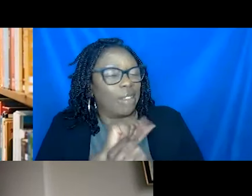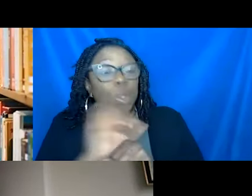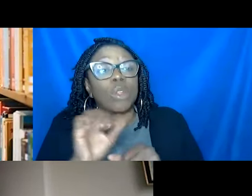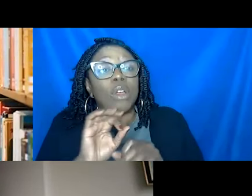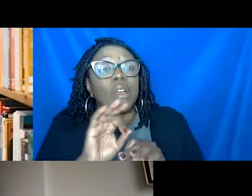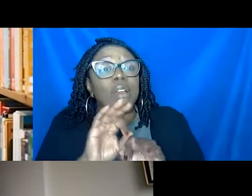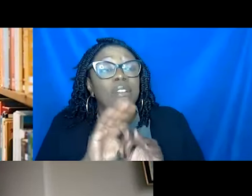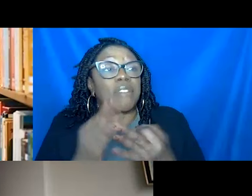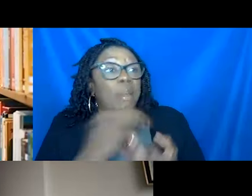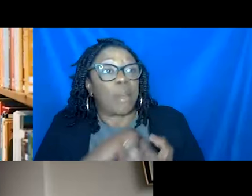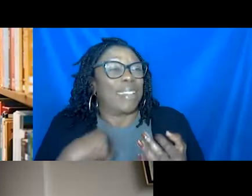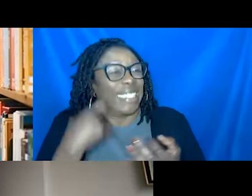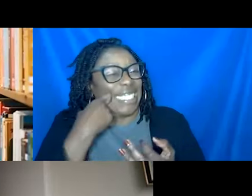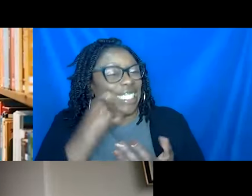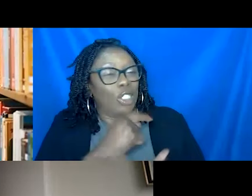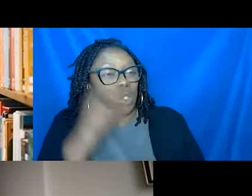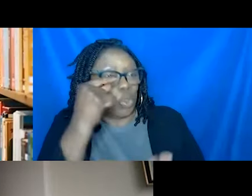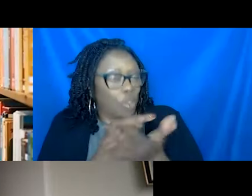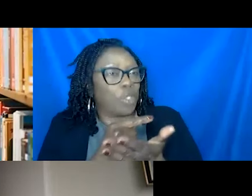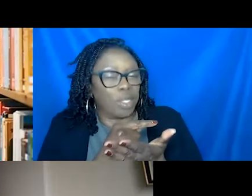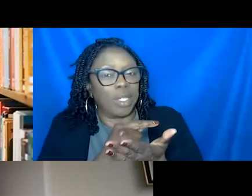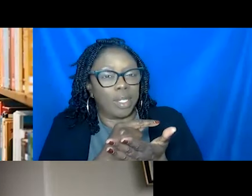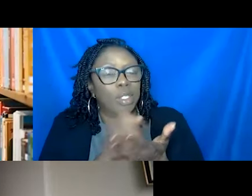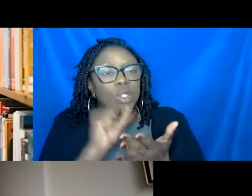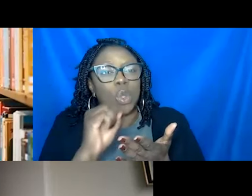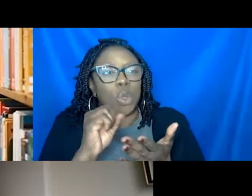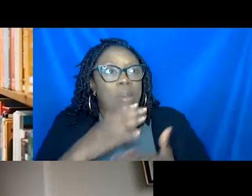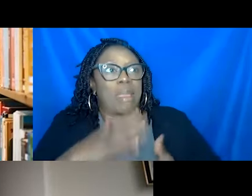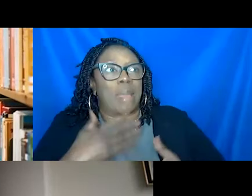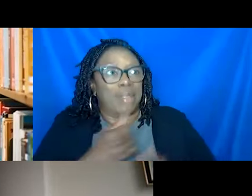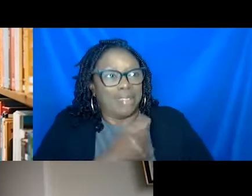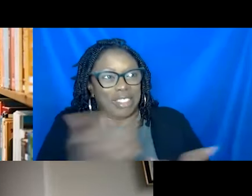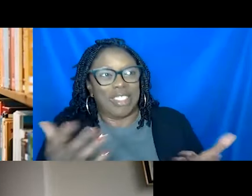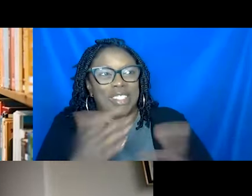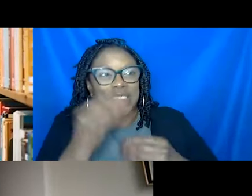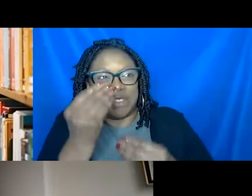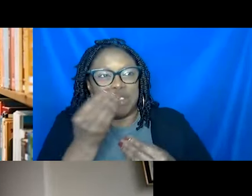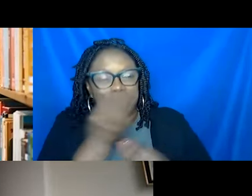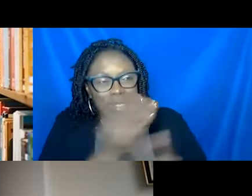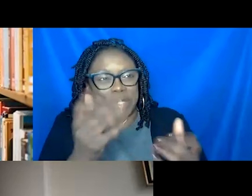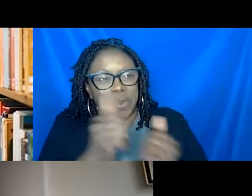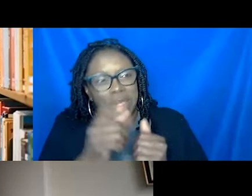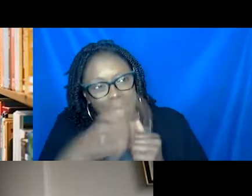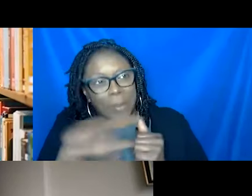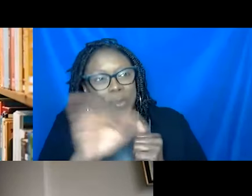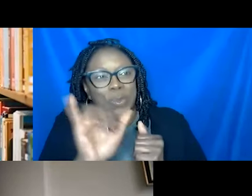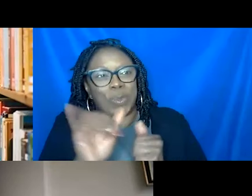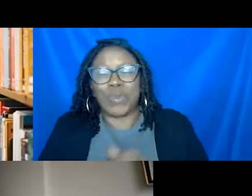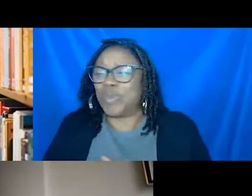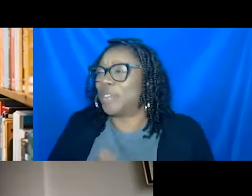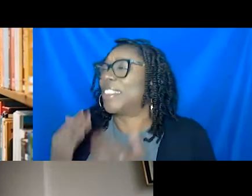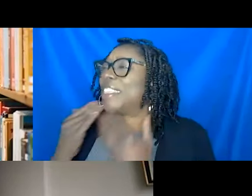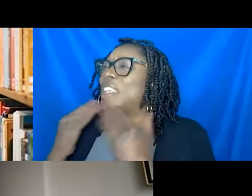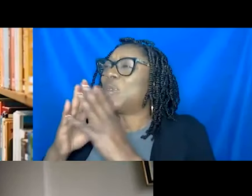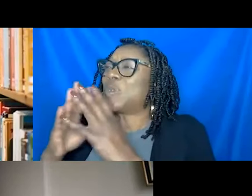recently graduated as well. So I'm happy to share this information with them as well. Absolutely. Thank you so